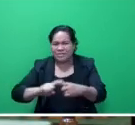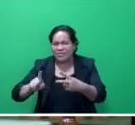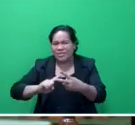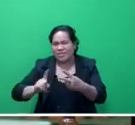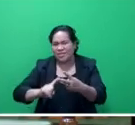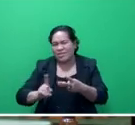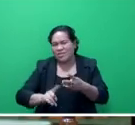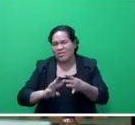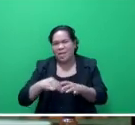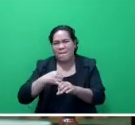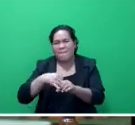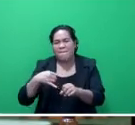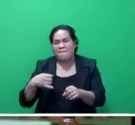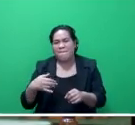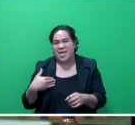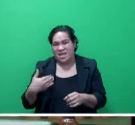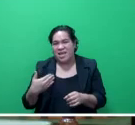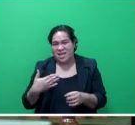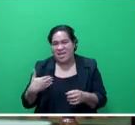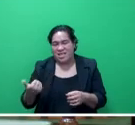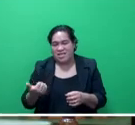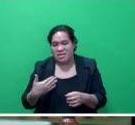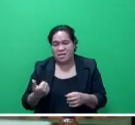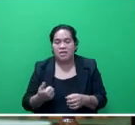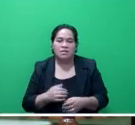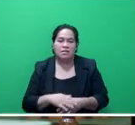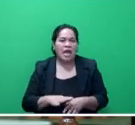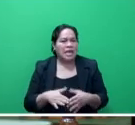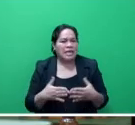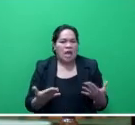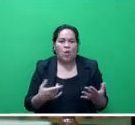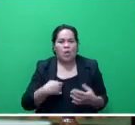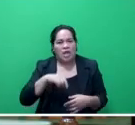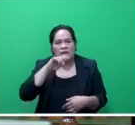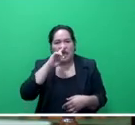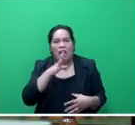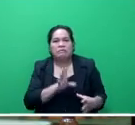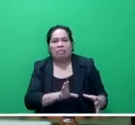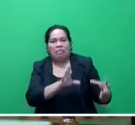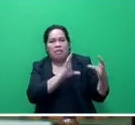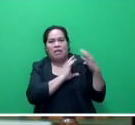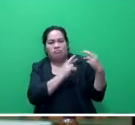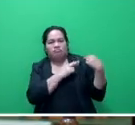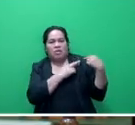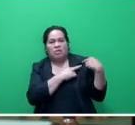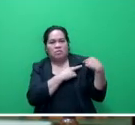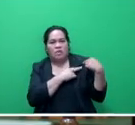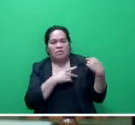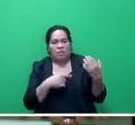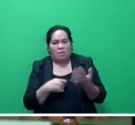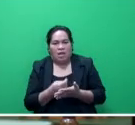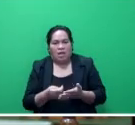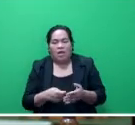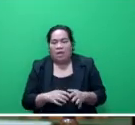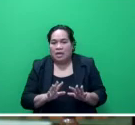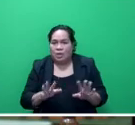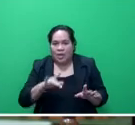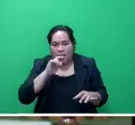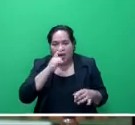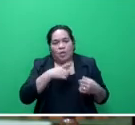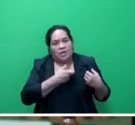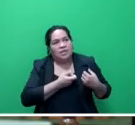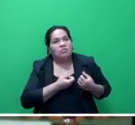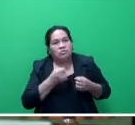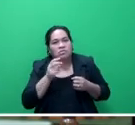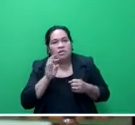radiology services. Mr. Speaker, sir, we can no longer be able to bear the significant upfront capital costs and continuing costs. So outsourcing is